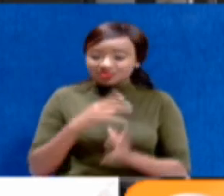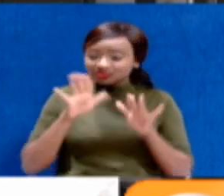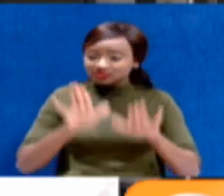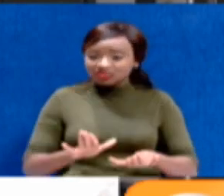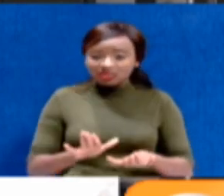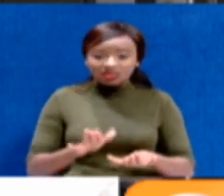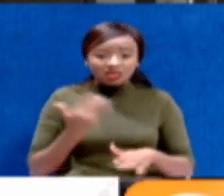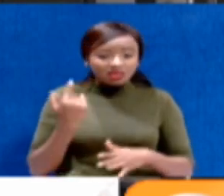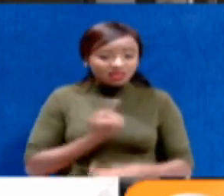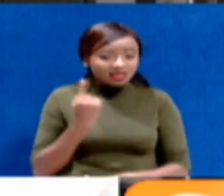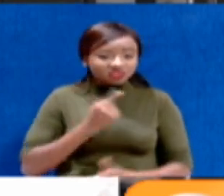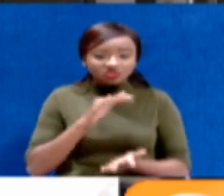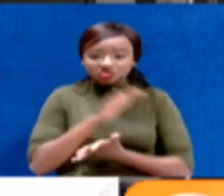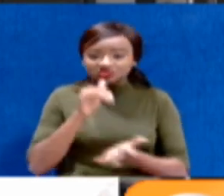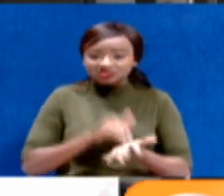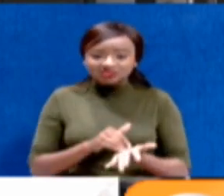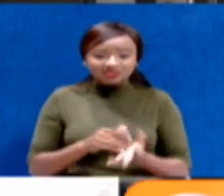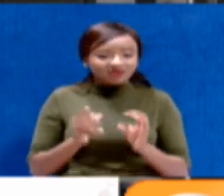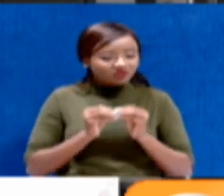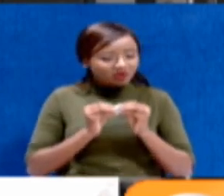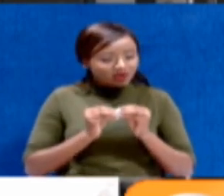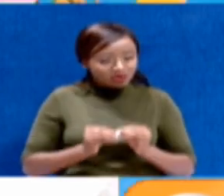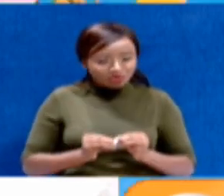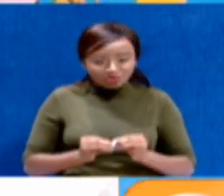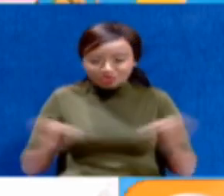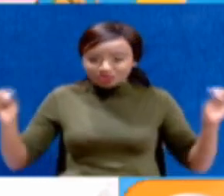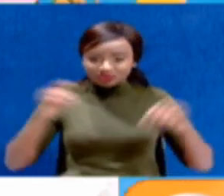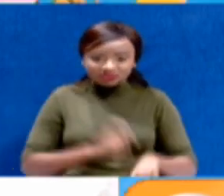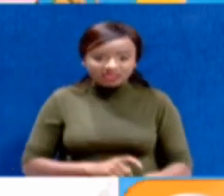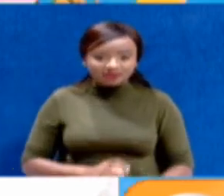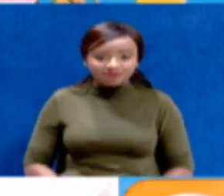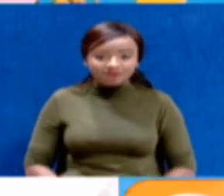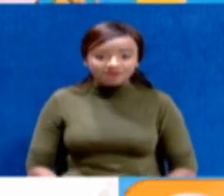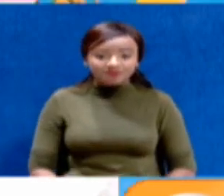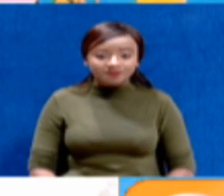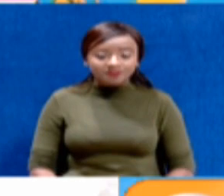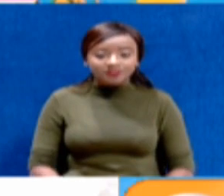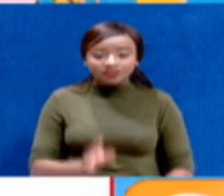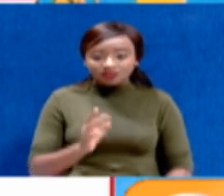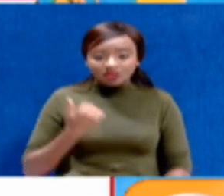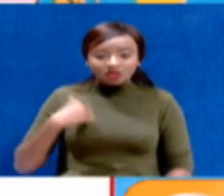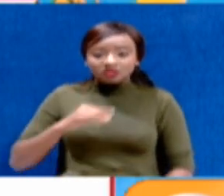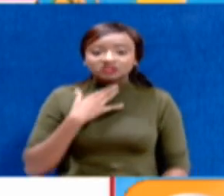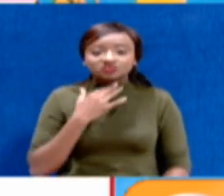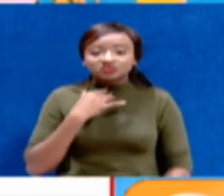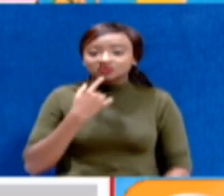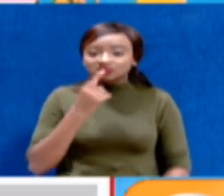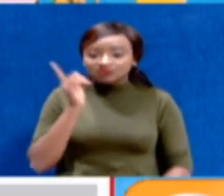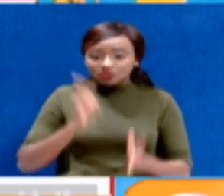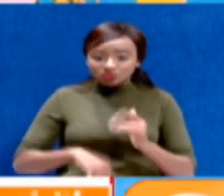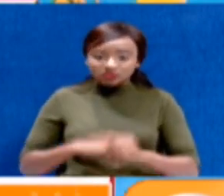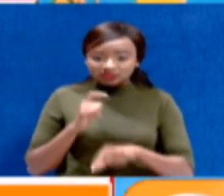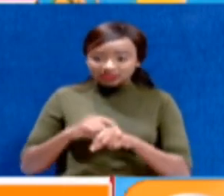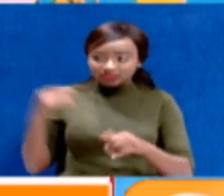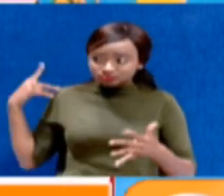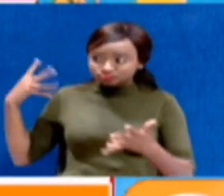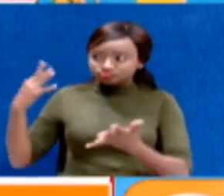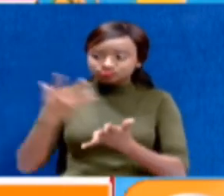of COVID-19 in isolation with a symptomatic patient in Kenya. Sisi tunataka kusema tulipoanza hii